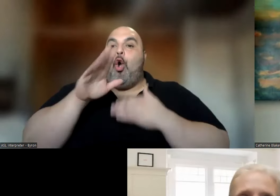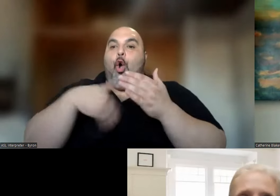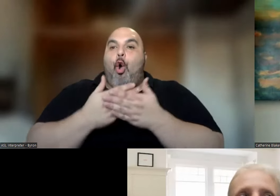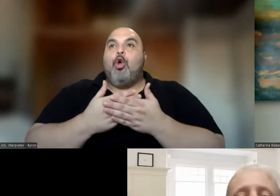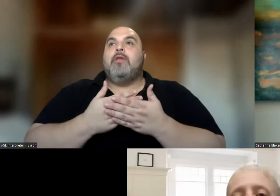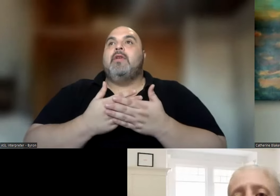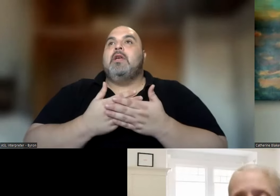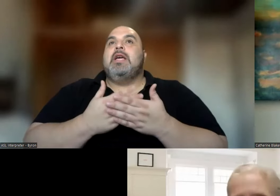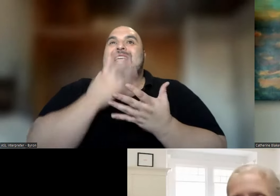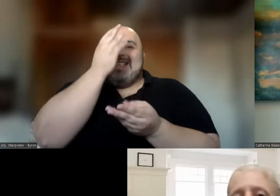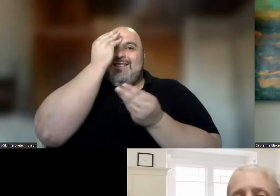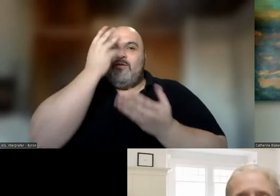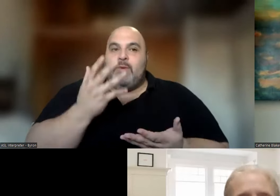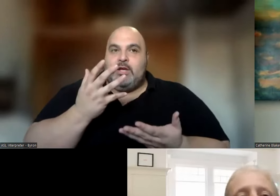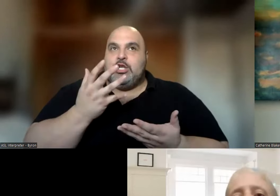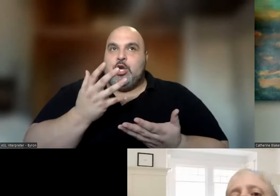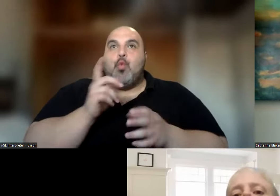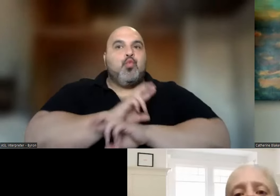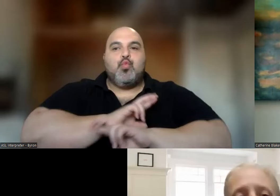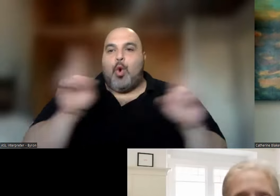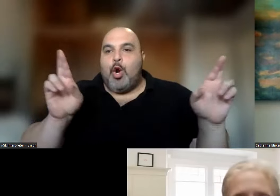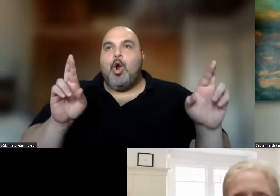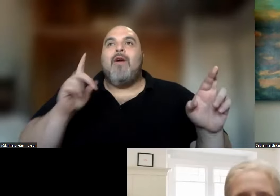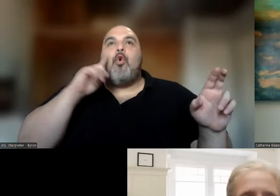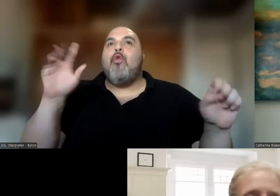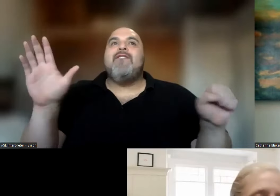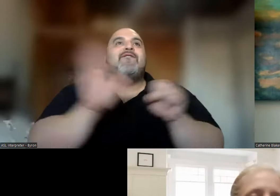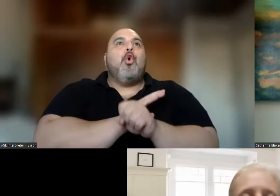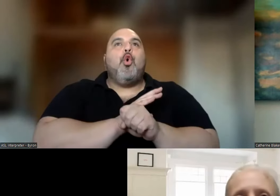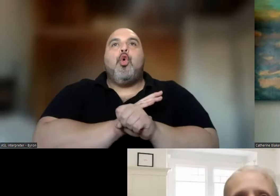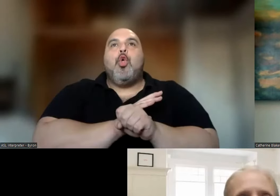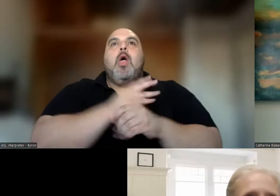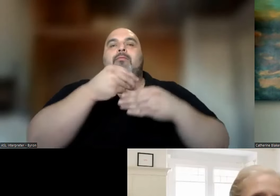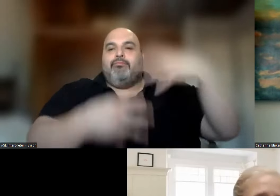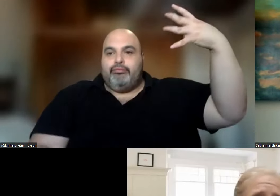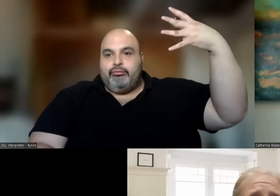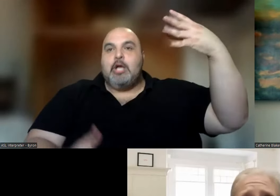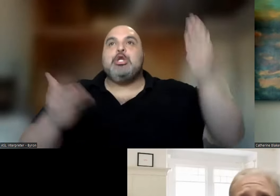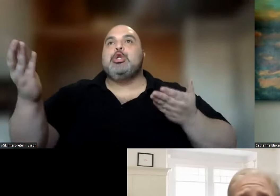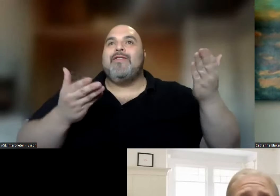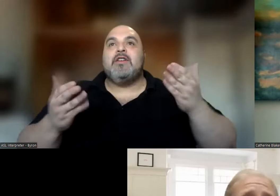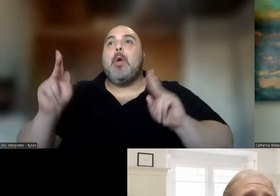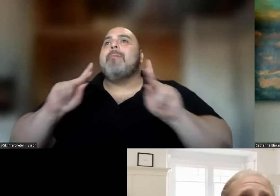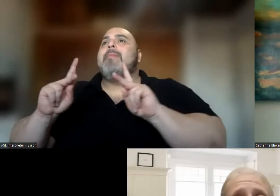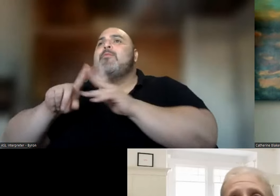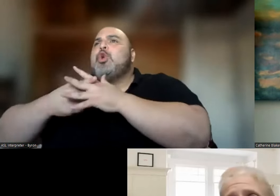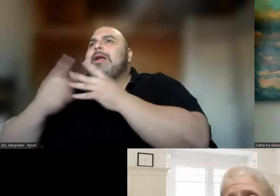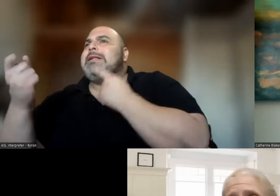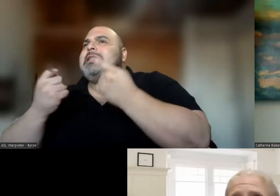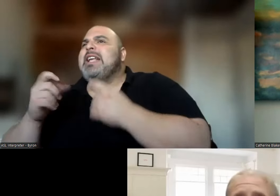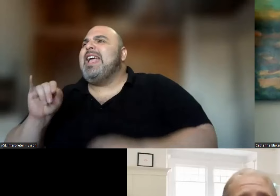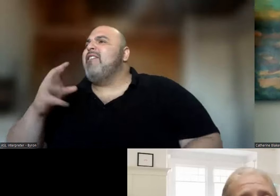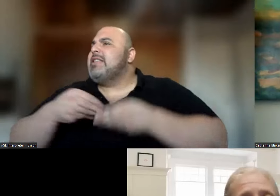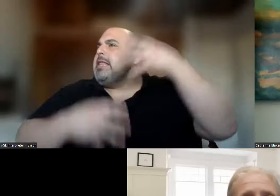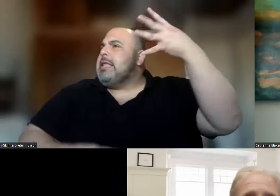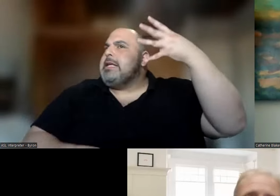the information at hand about the full array of services. So the conversation I was in, people started asking, well, if it's a list, will